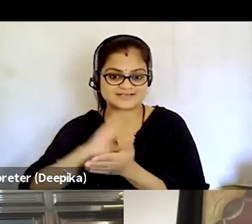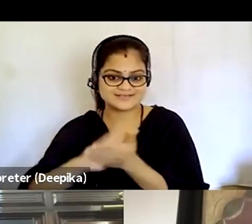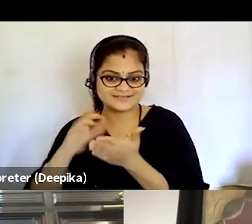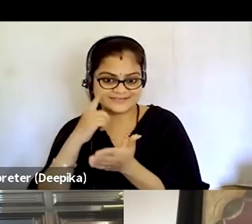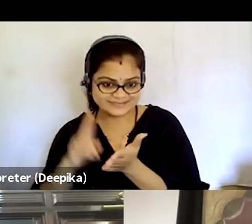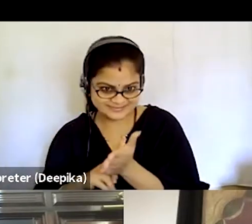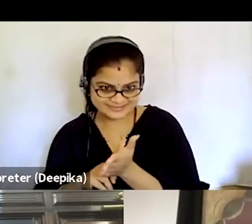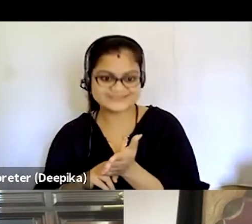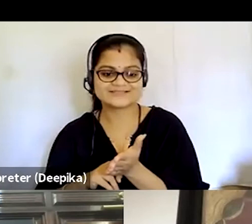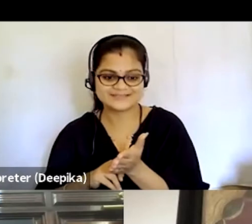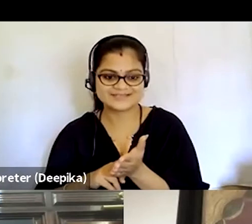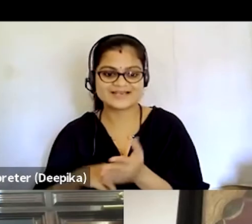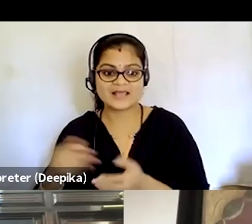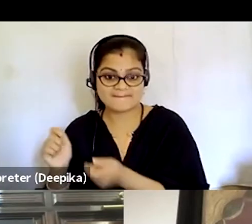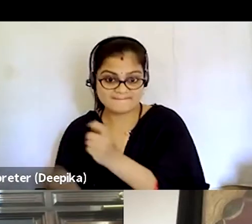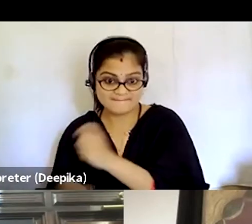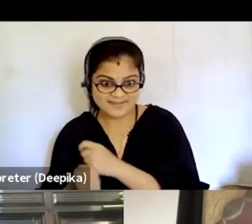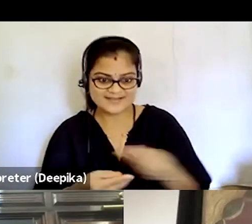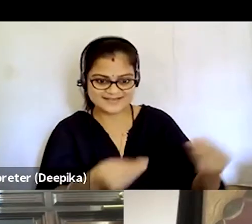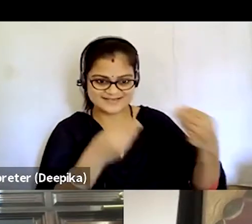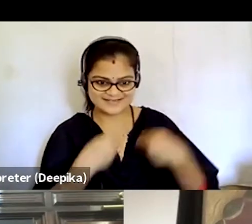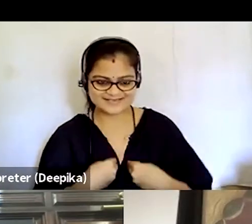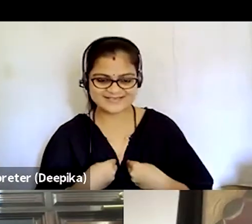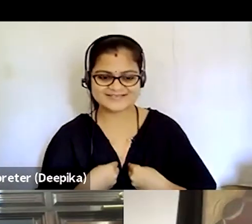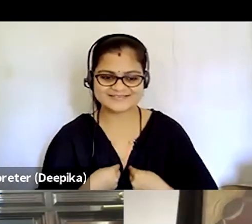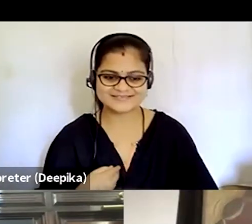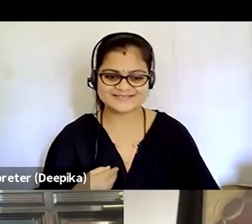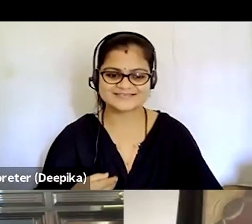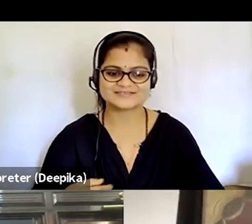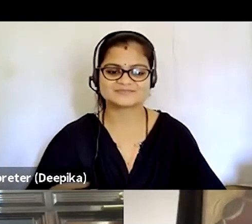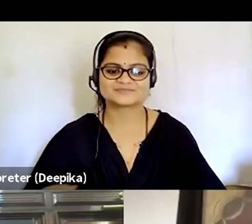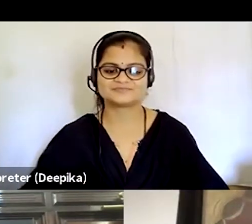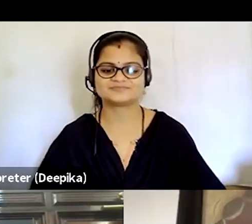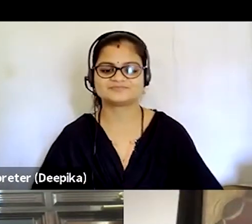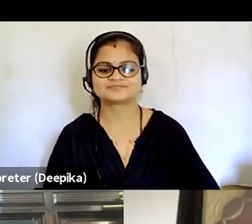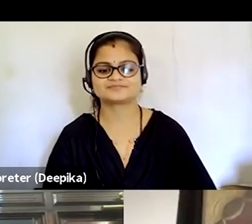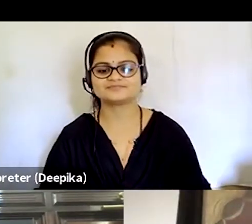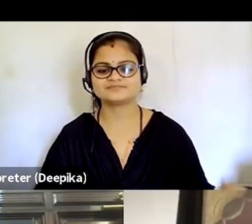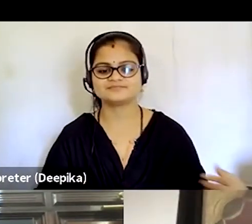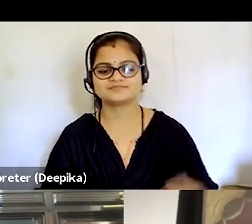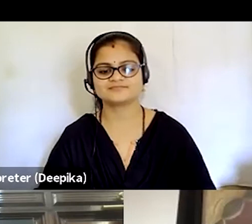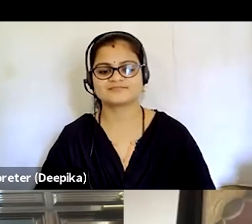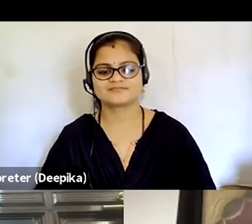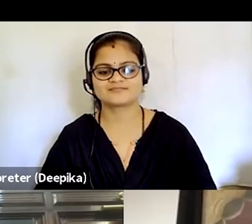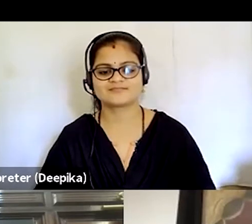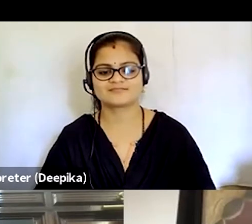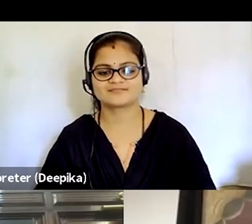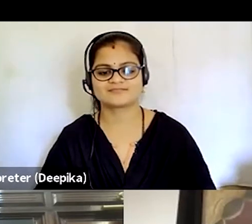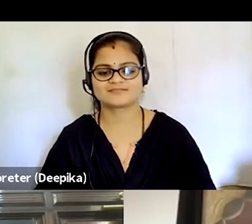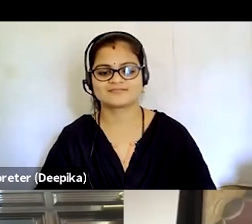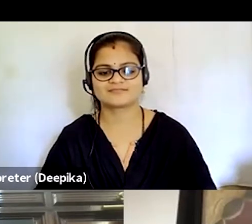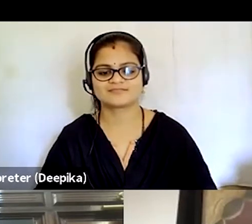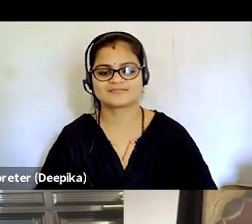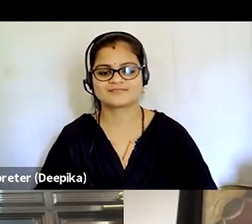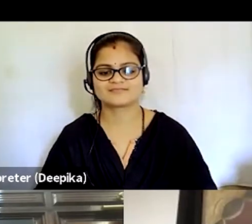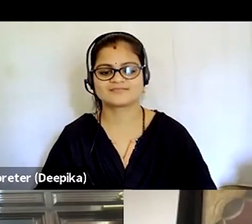So Sachin gave him a bat. A bat? Yeah. Okay. He also has a bat. And so Mark Knopfler gave him his